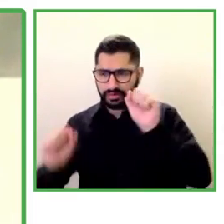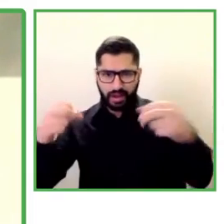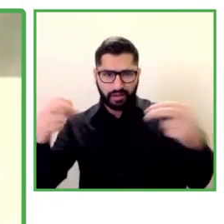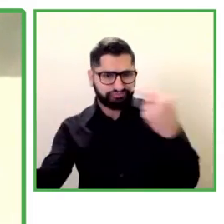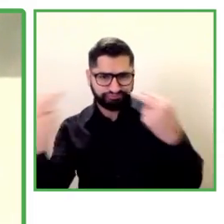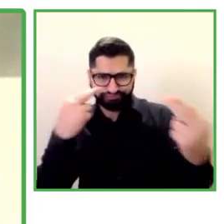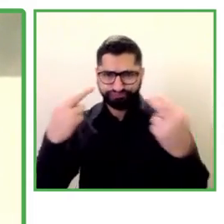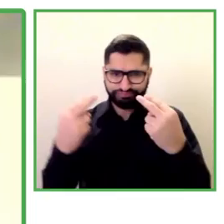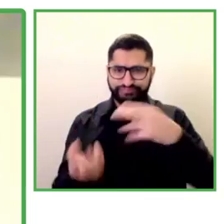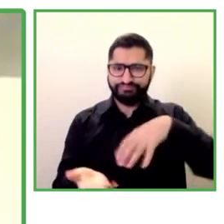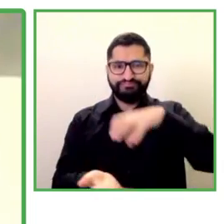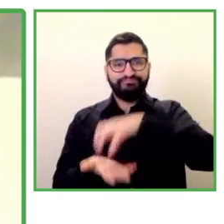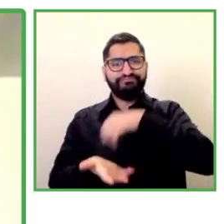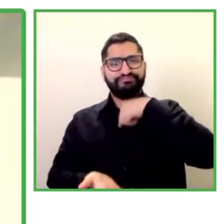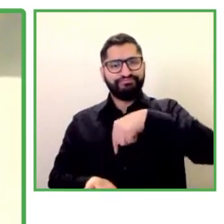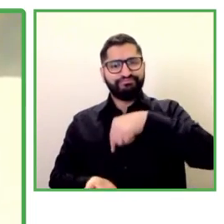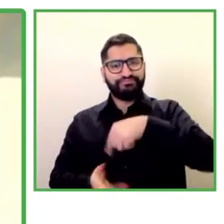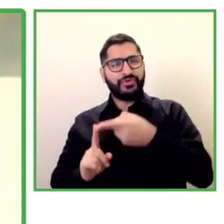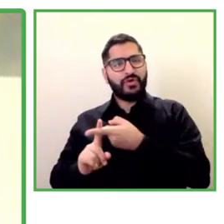who's following us from the